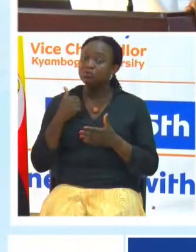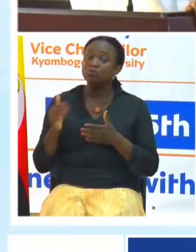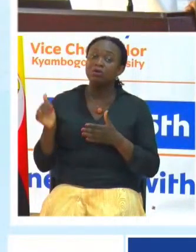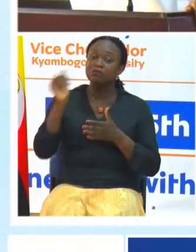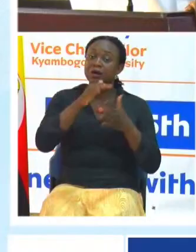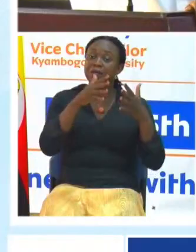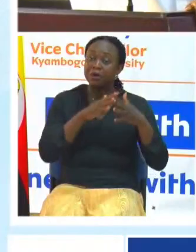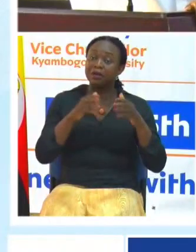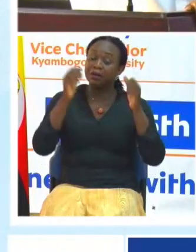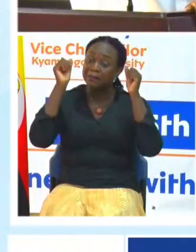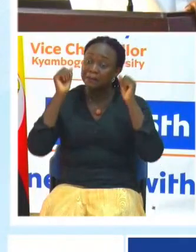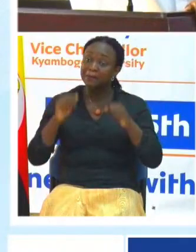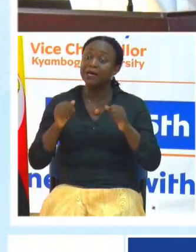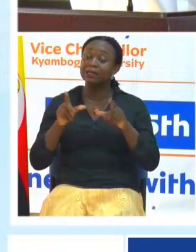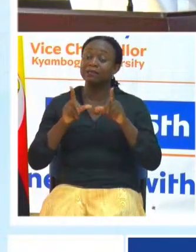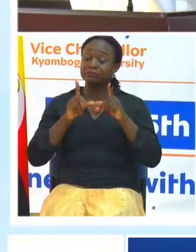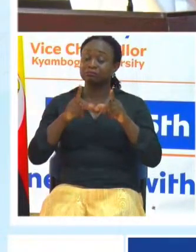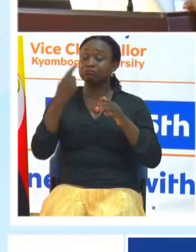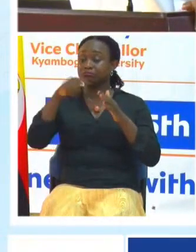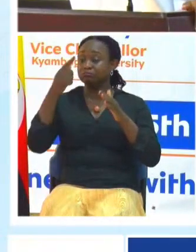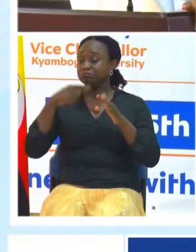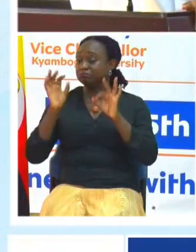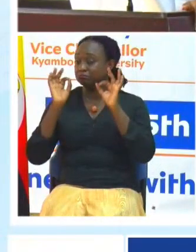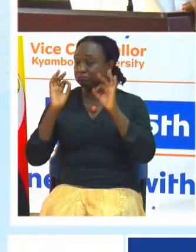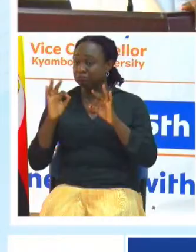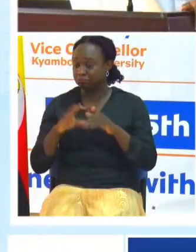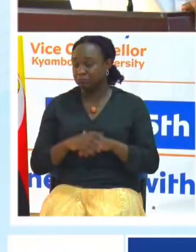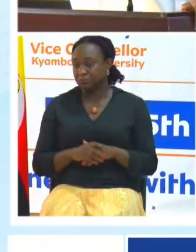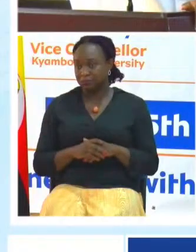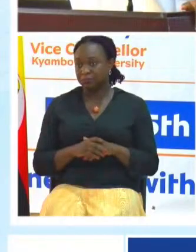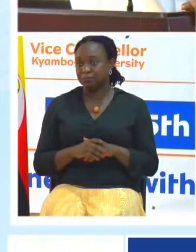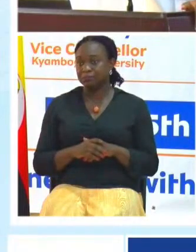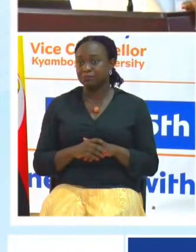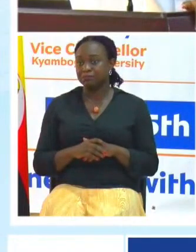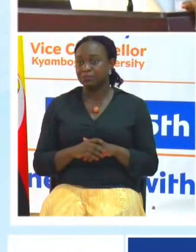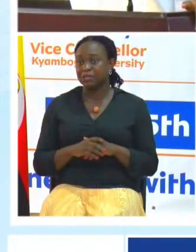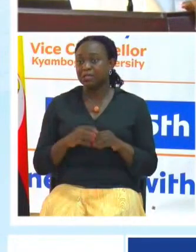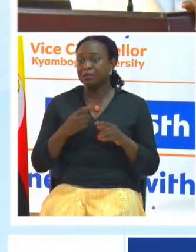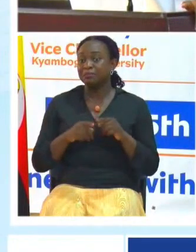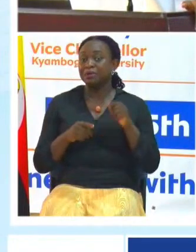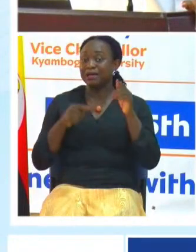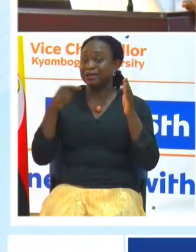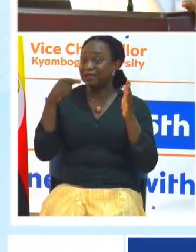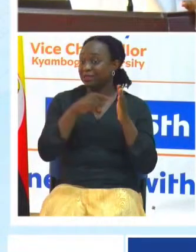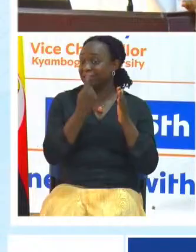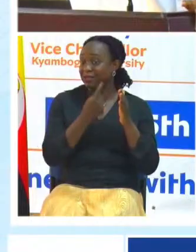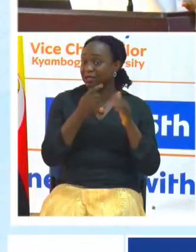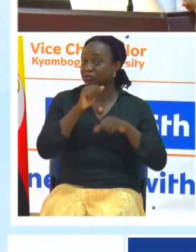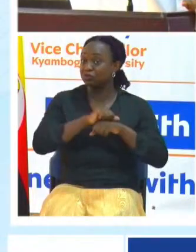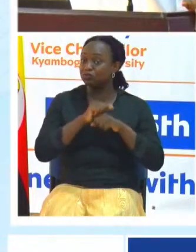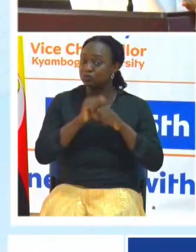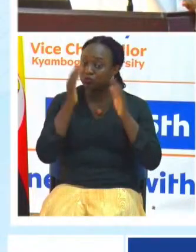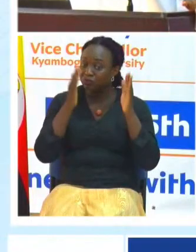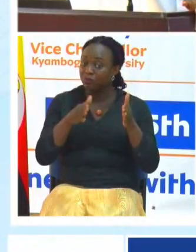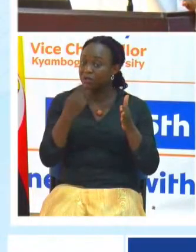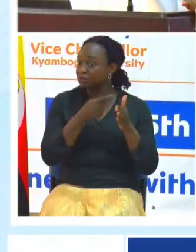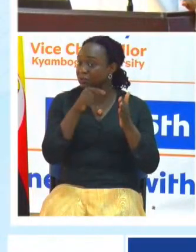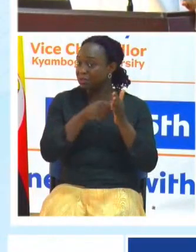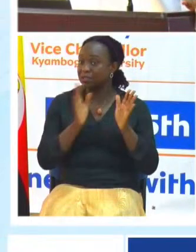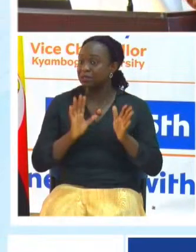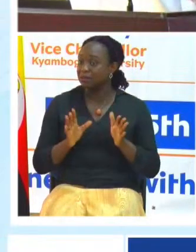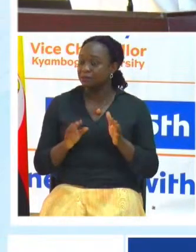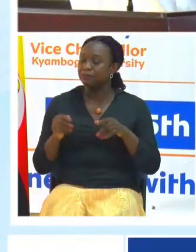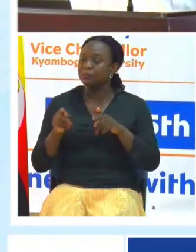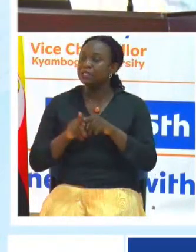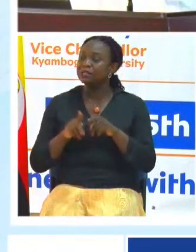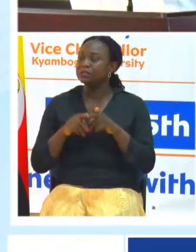States, is having excellent transcripts. But that's not the only thing that schools in the United States actually look up to. They